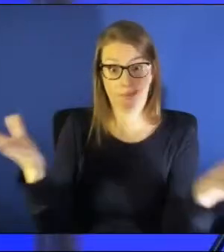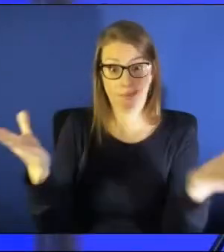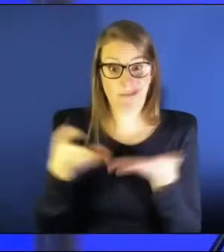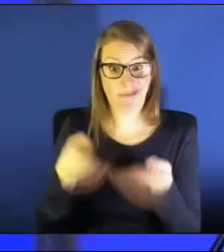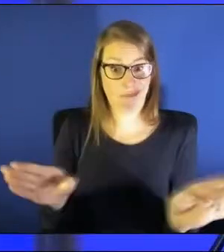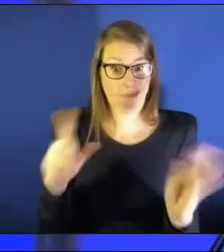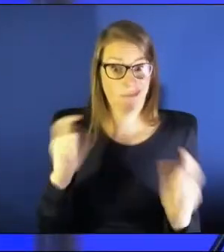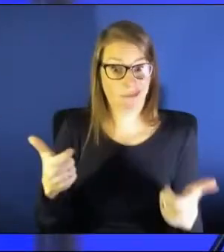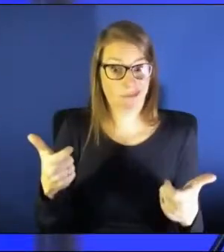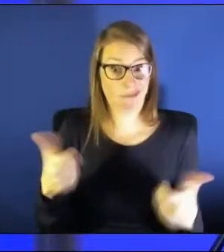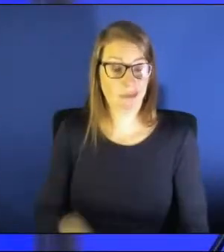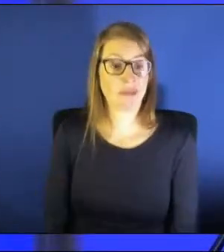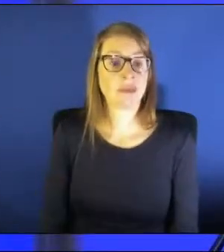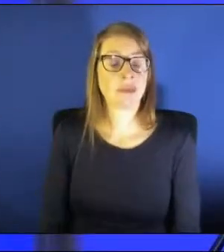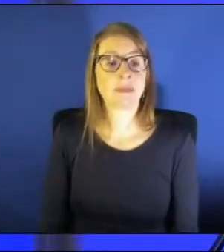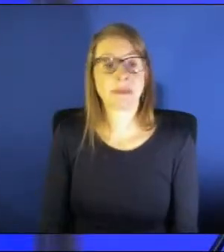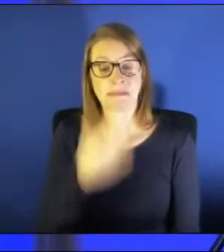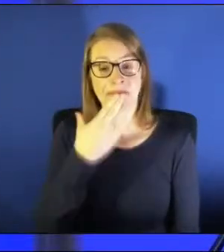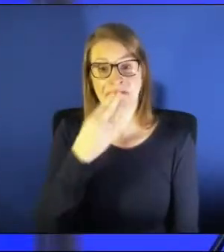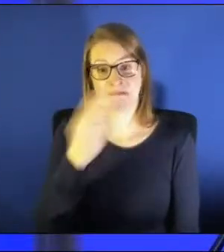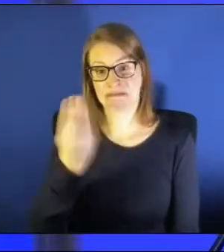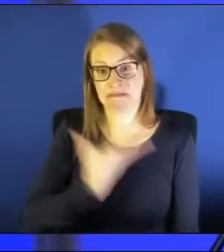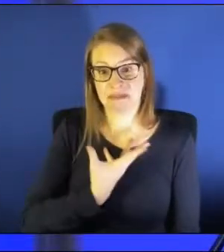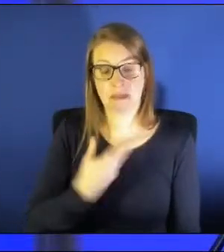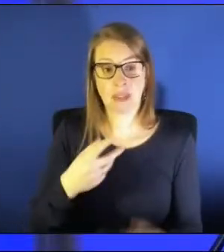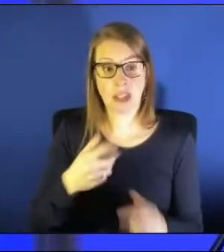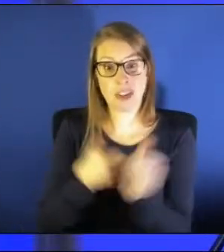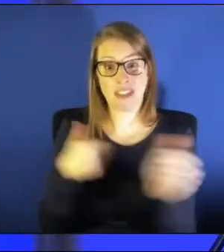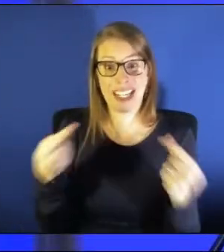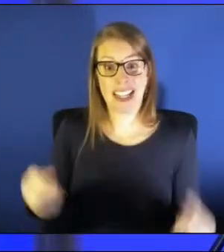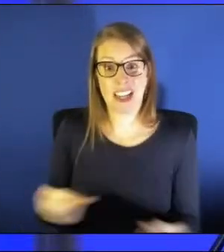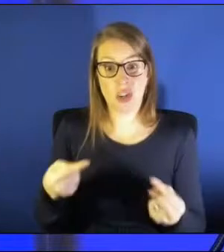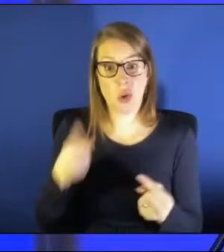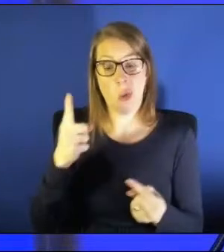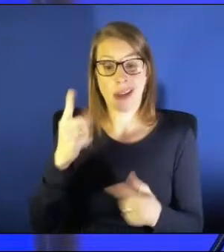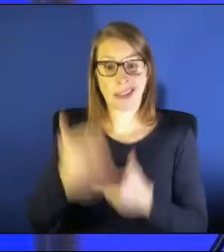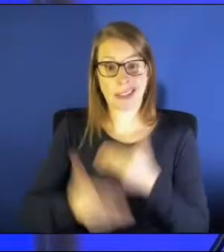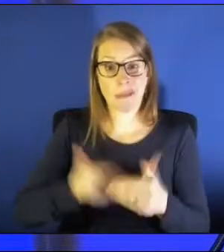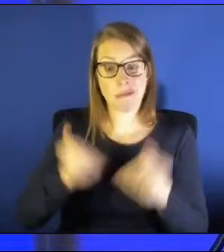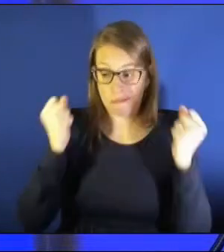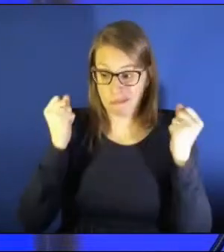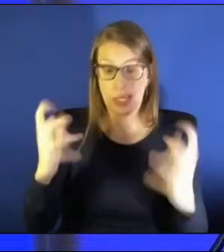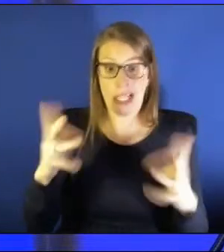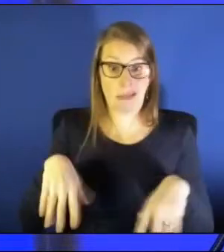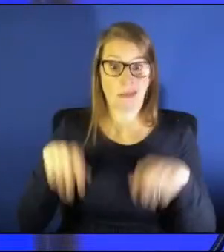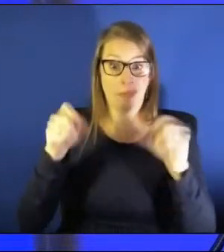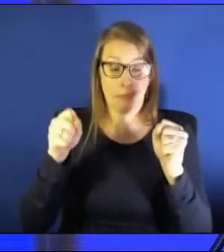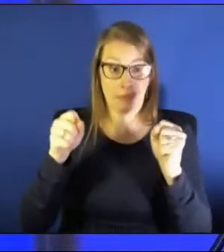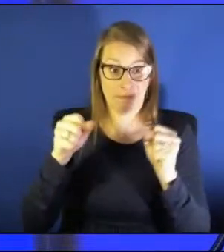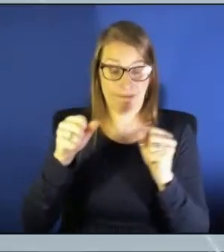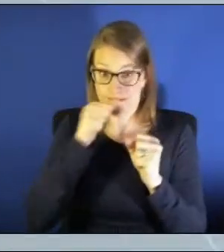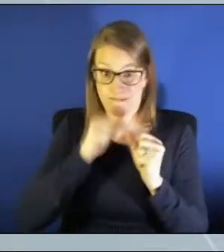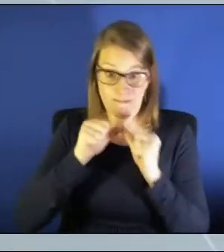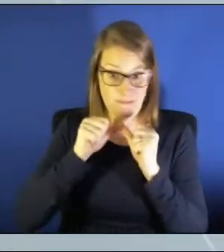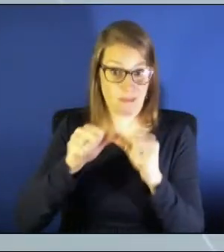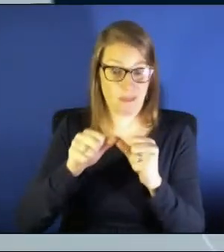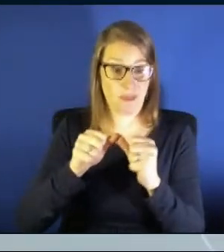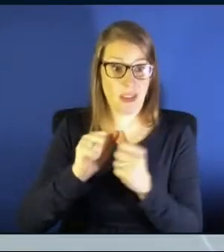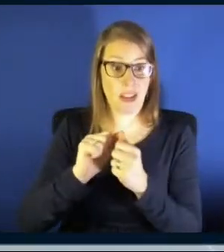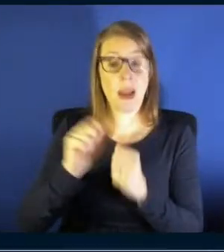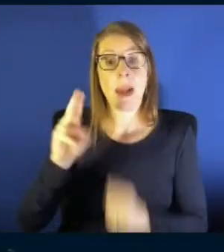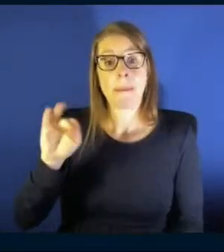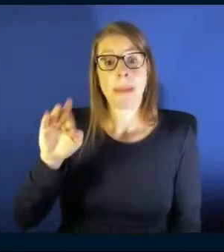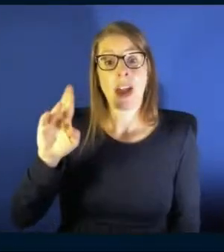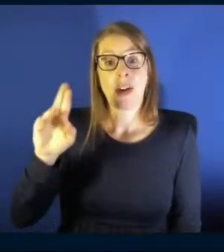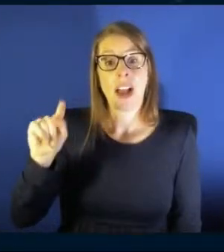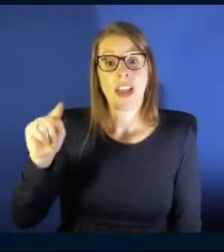me in that information. Okay, so preventing injuries is just one step many take to stay on course during their career as a marathon runner. Want to head back